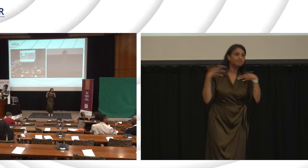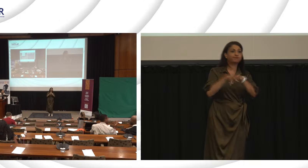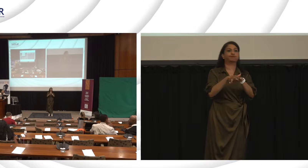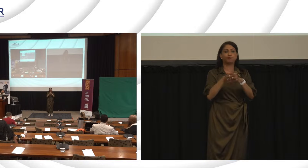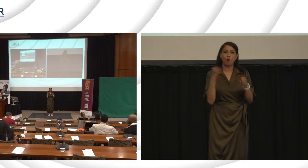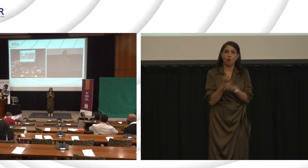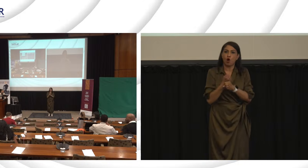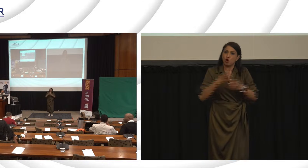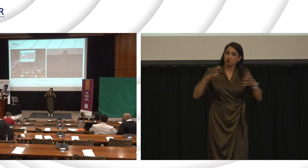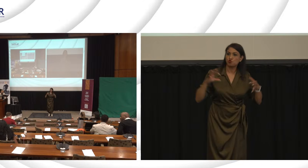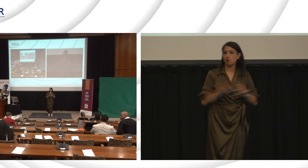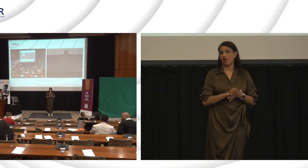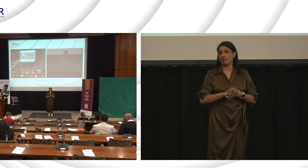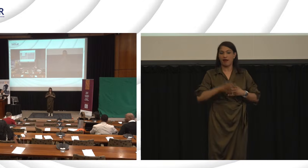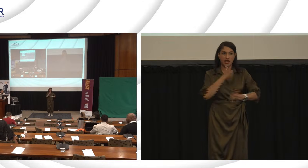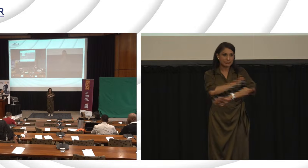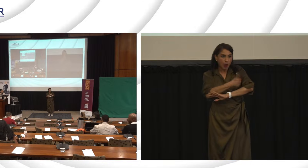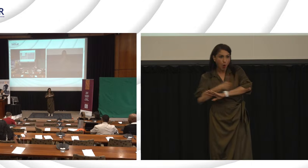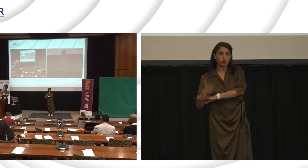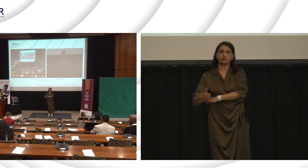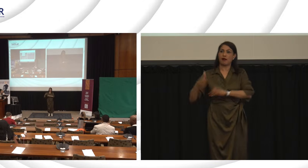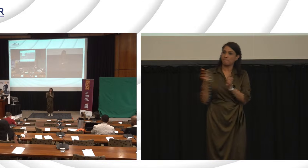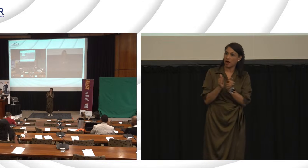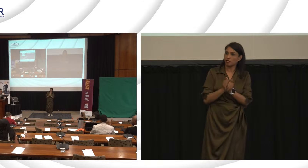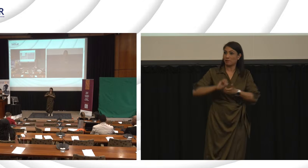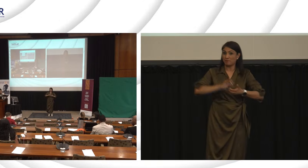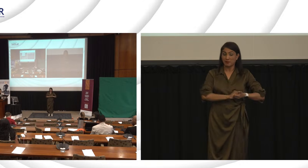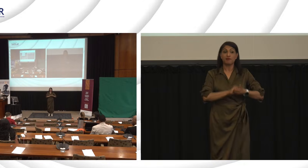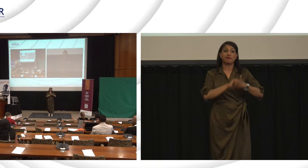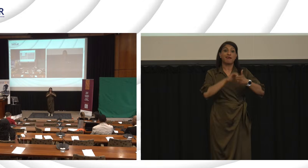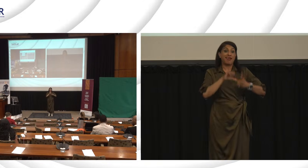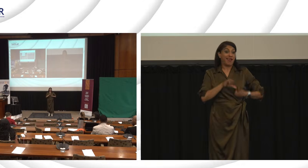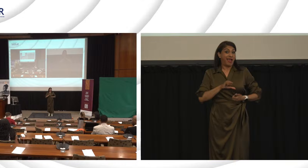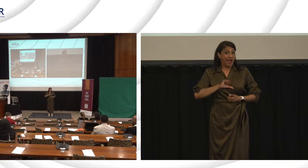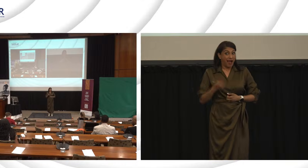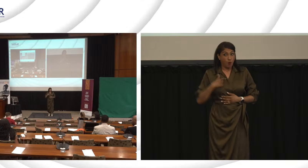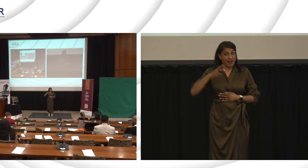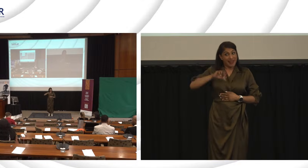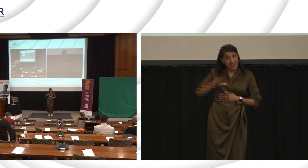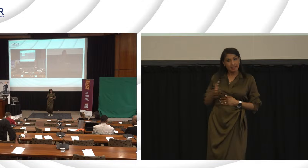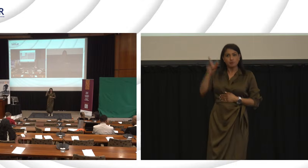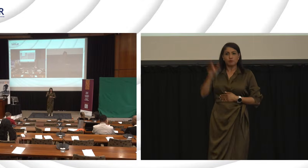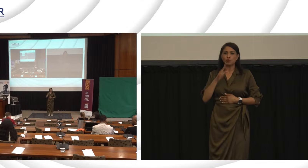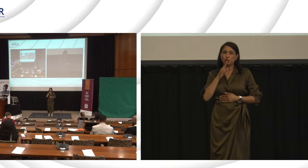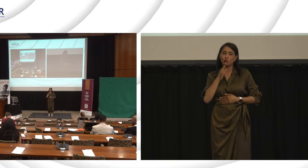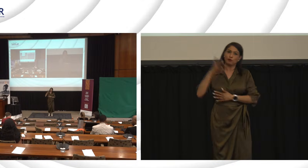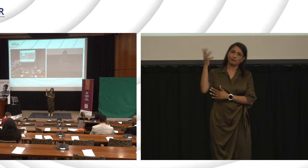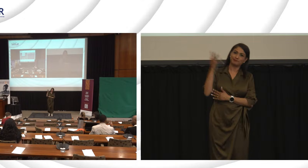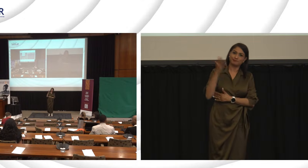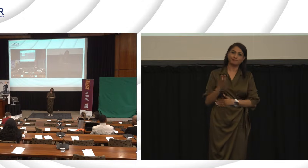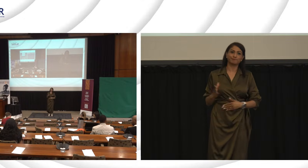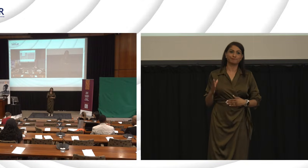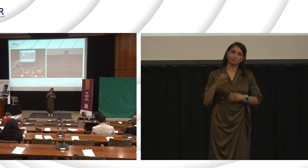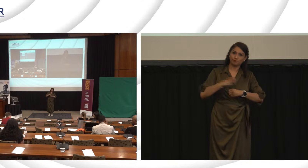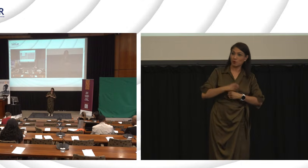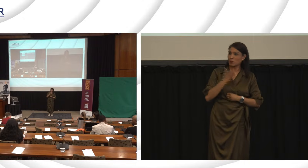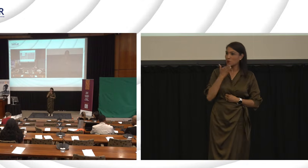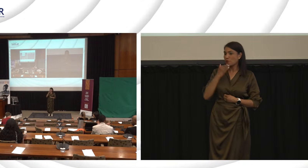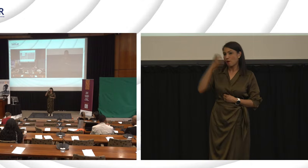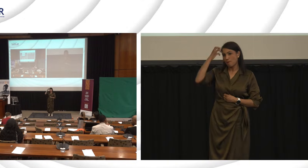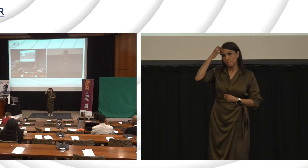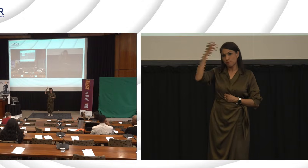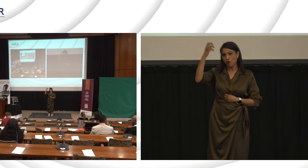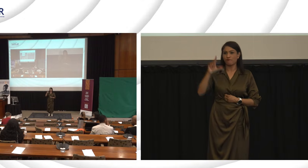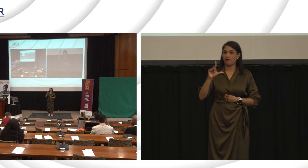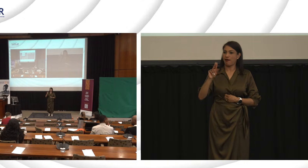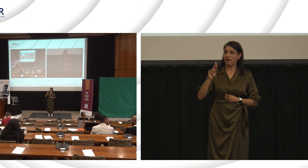this collaboration can benefit everyone, because they will have to take it up after we have moved on. So we have one last